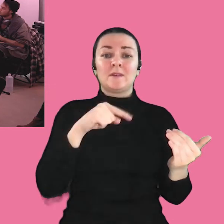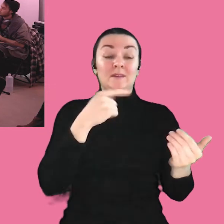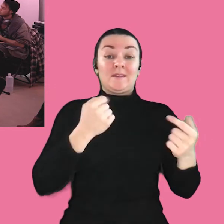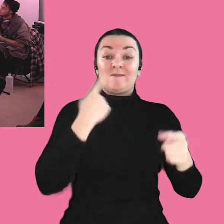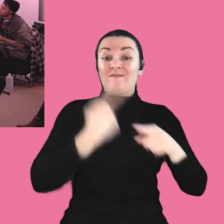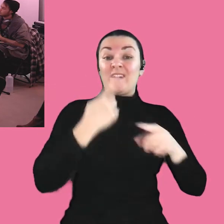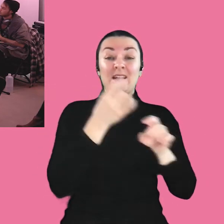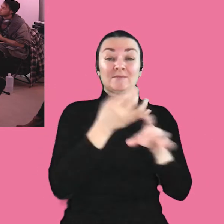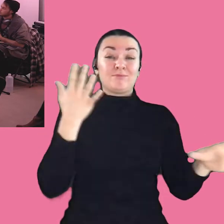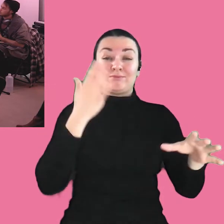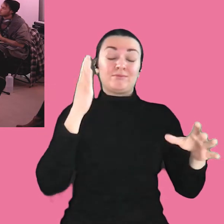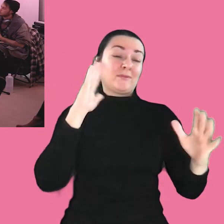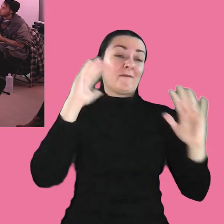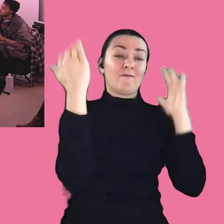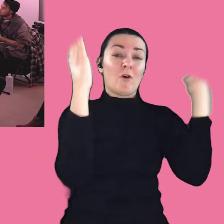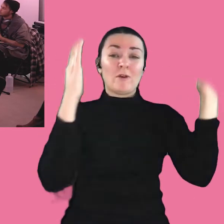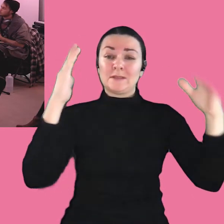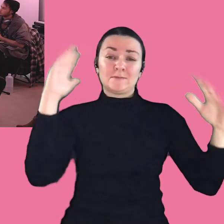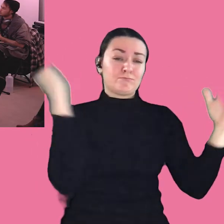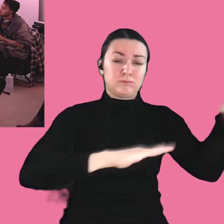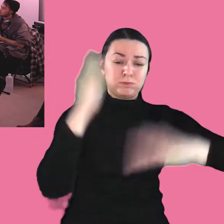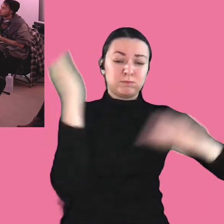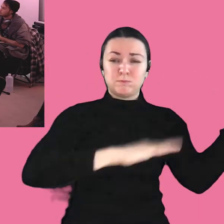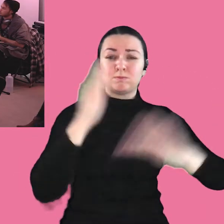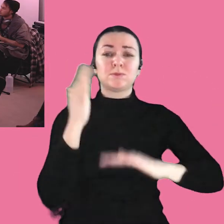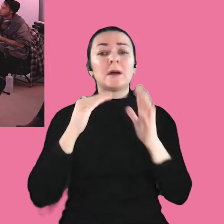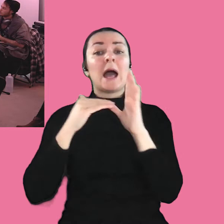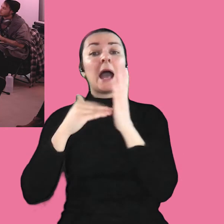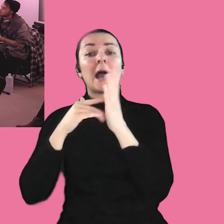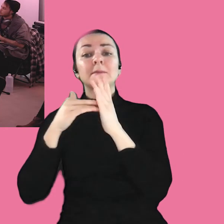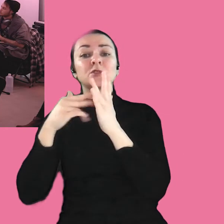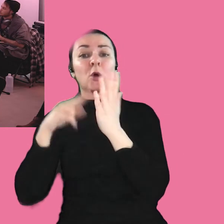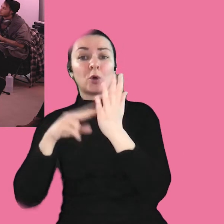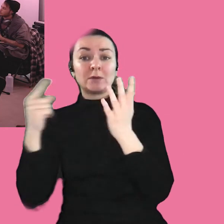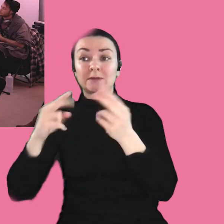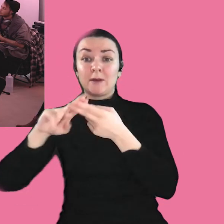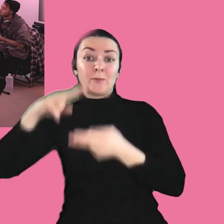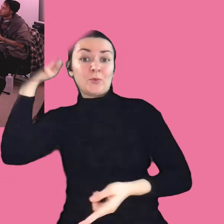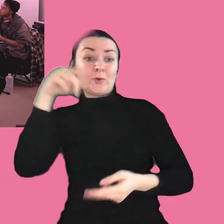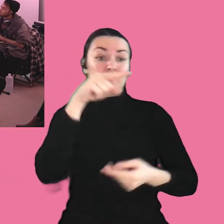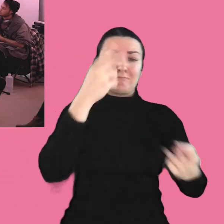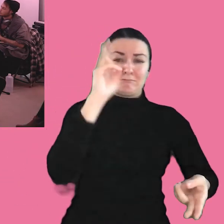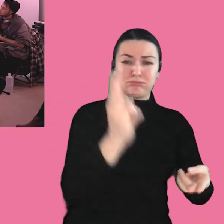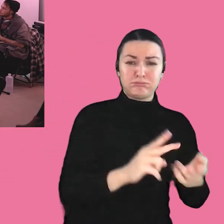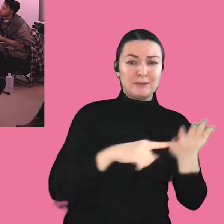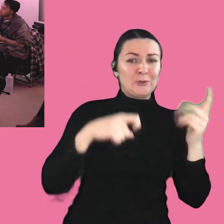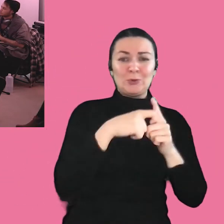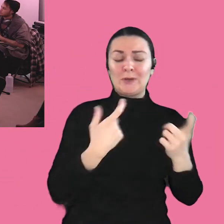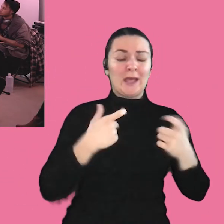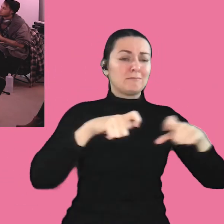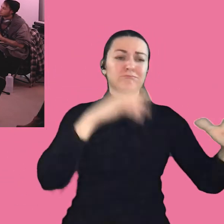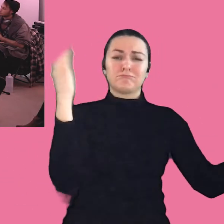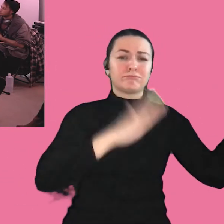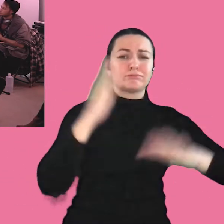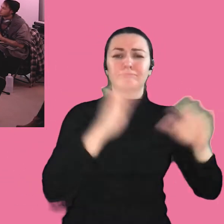UK is actually one of the most nature-deprived countries on earth in terms of the lack of biodiversity. The creatures that have already been hunted to extinction are removed, even compared